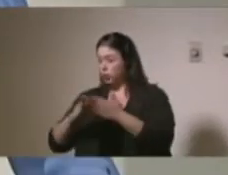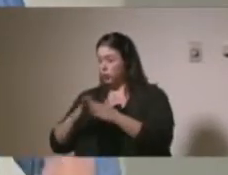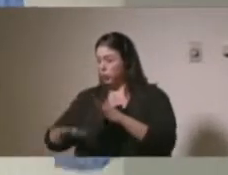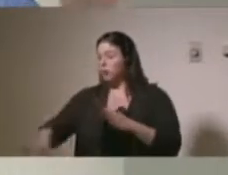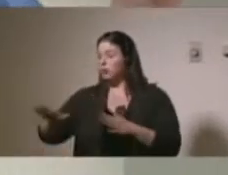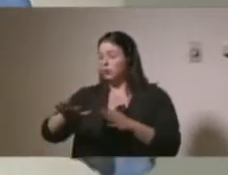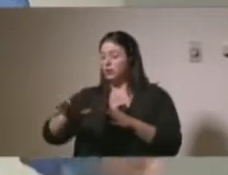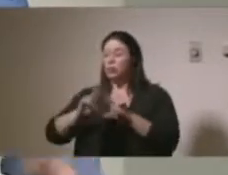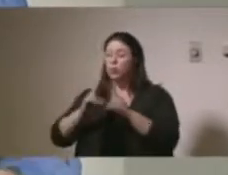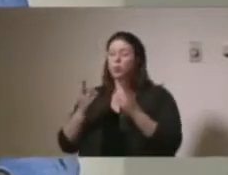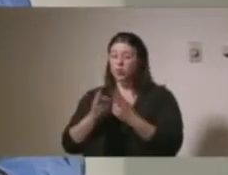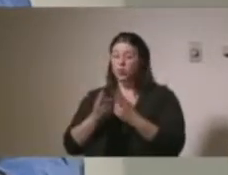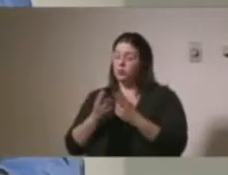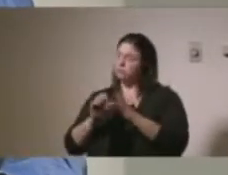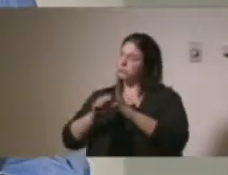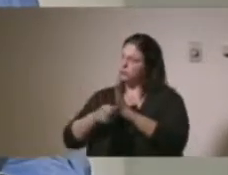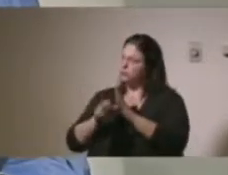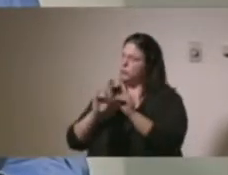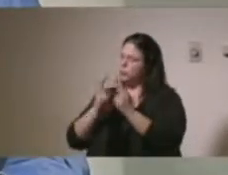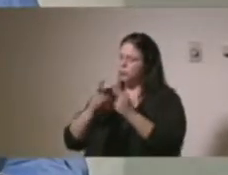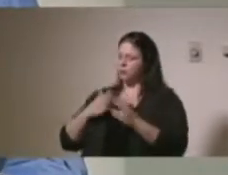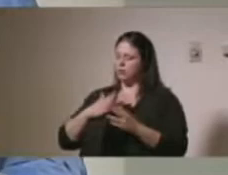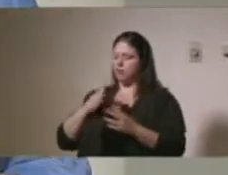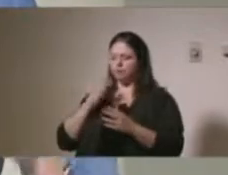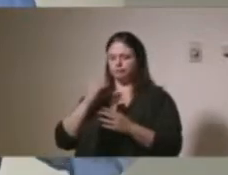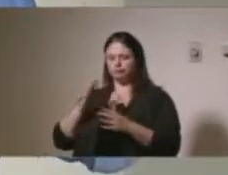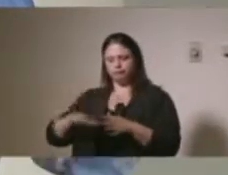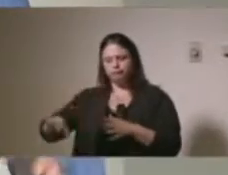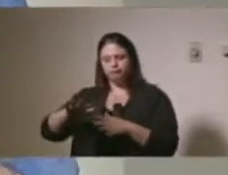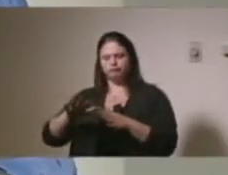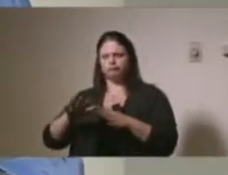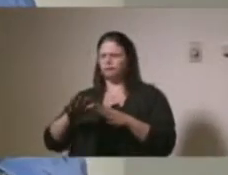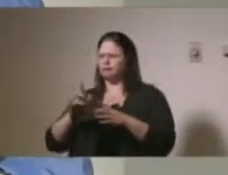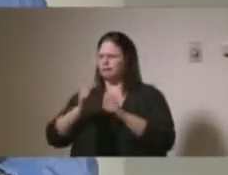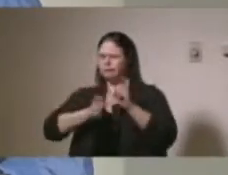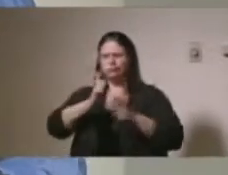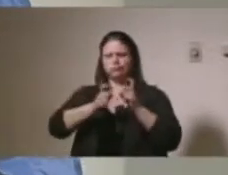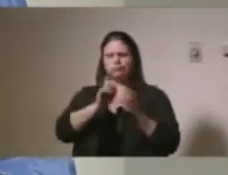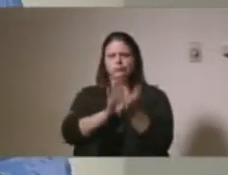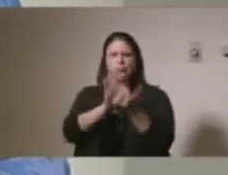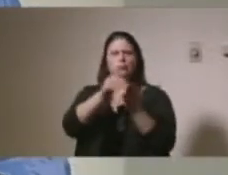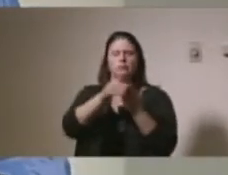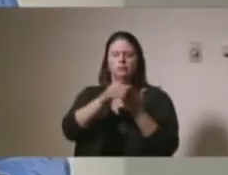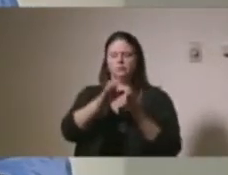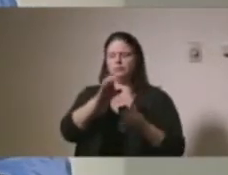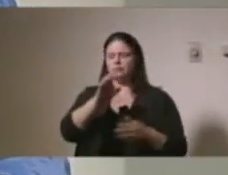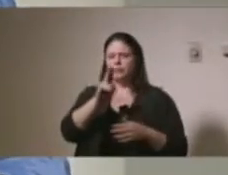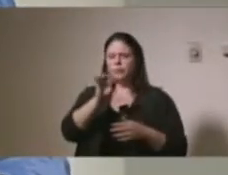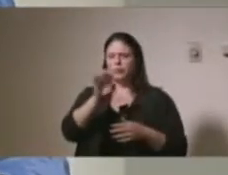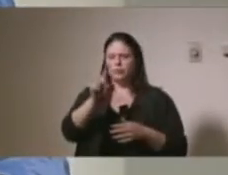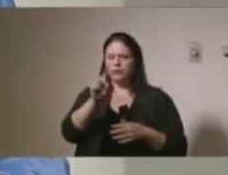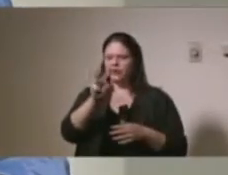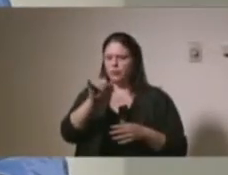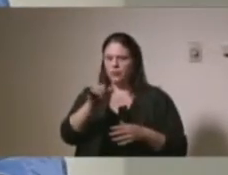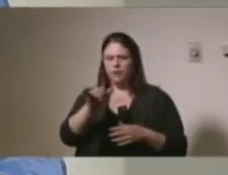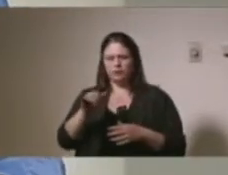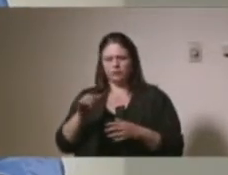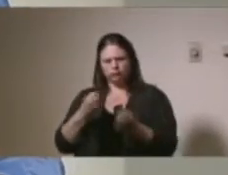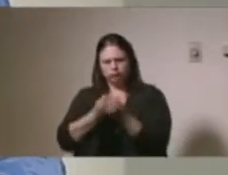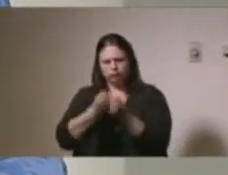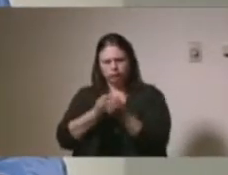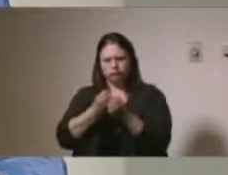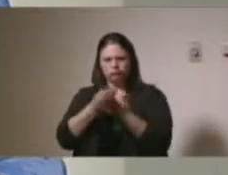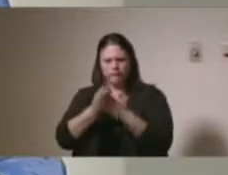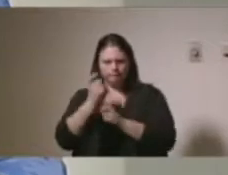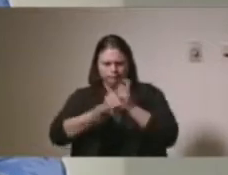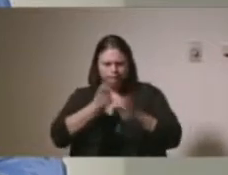have done a wonderful job making contributions with charity through the United Way. And one of the things that they were very clear about, and these are people that are